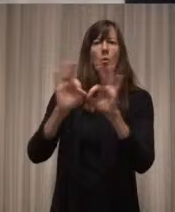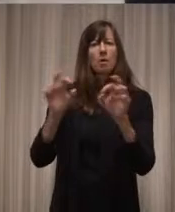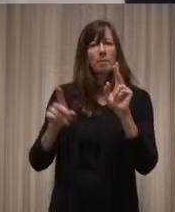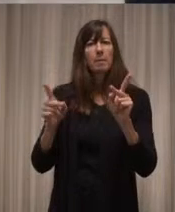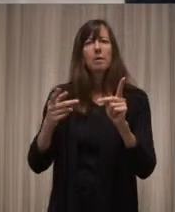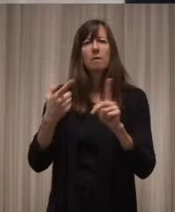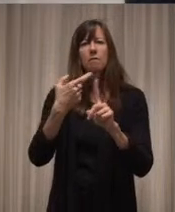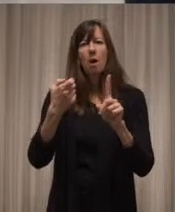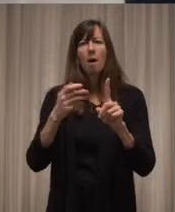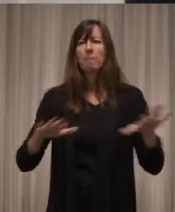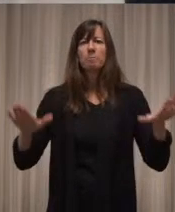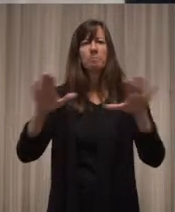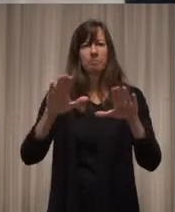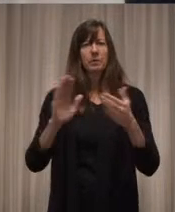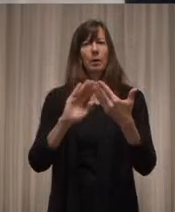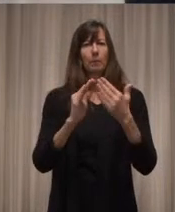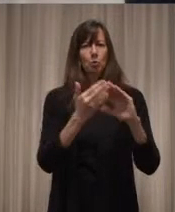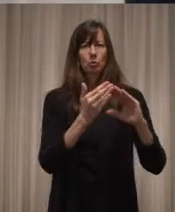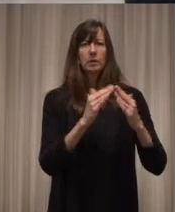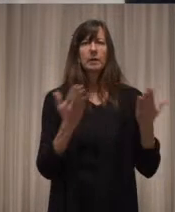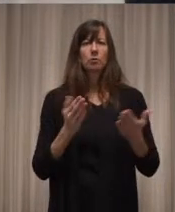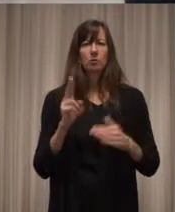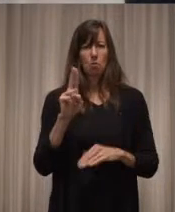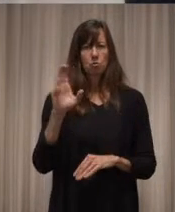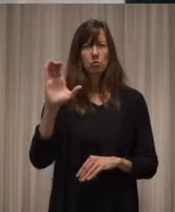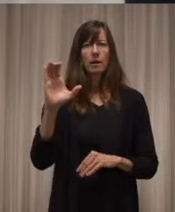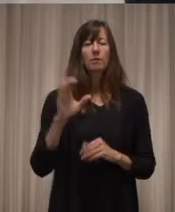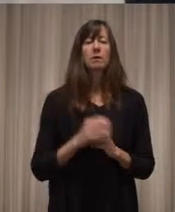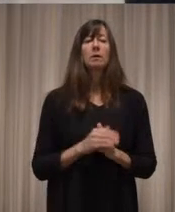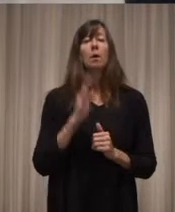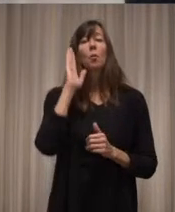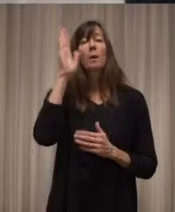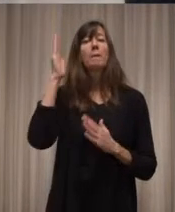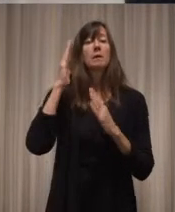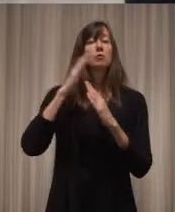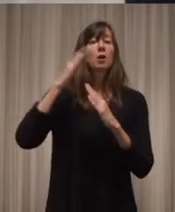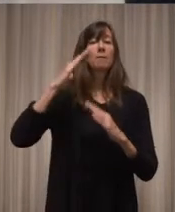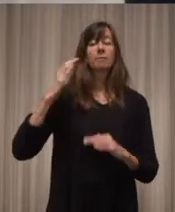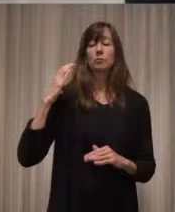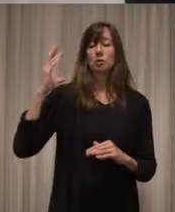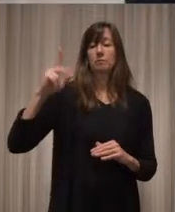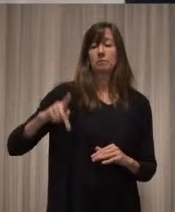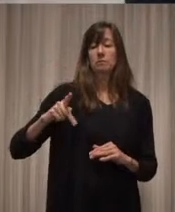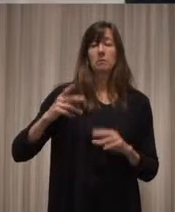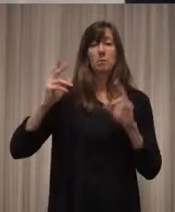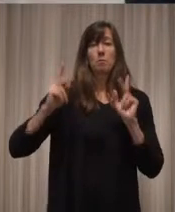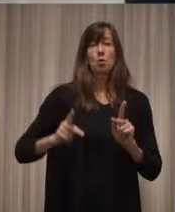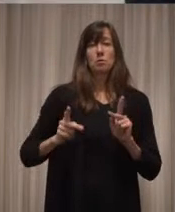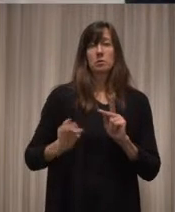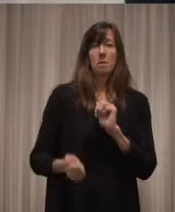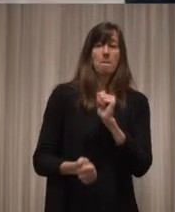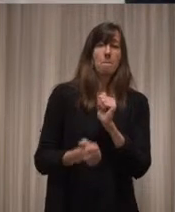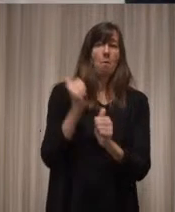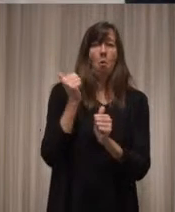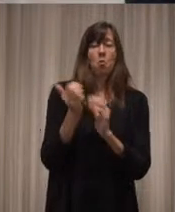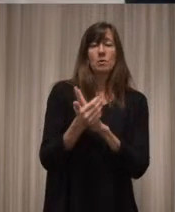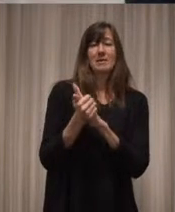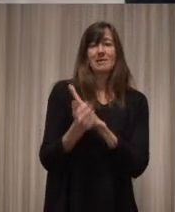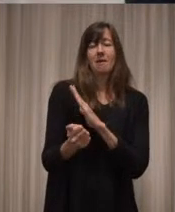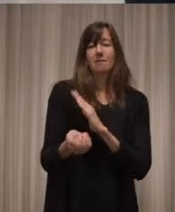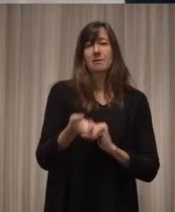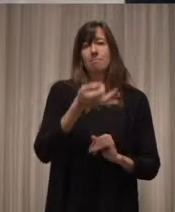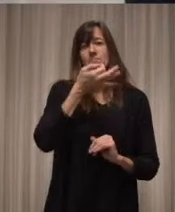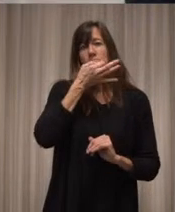community. It will be headed by one of our most talented and experienced infectious